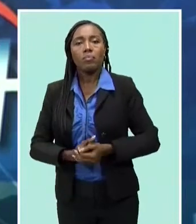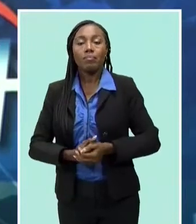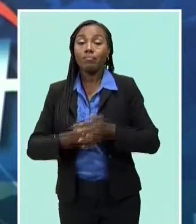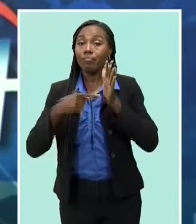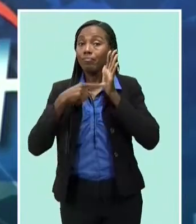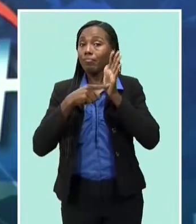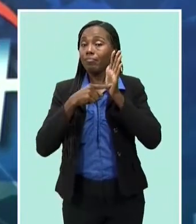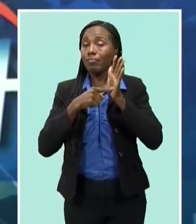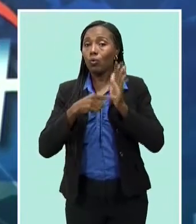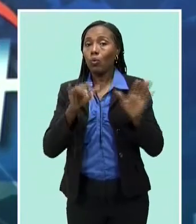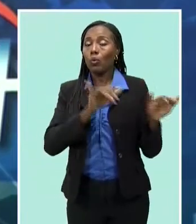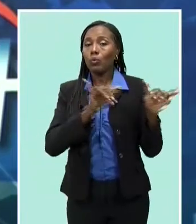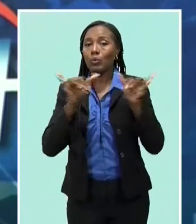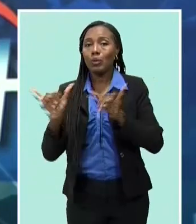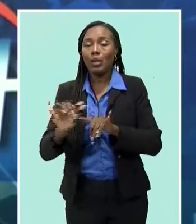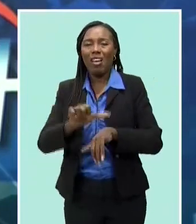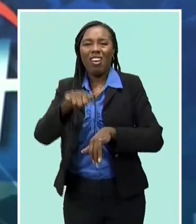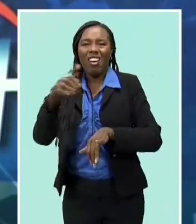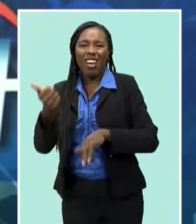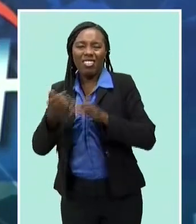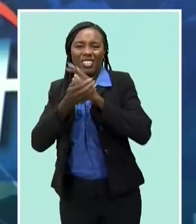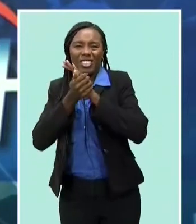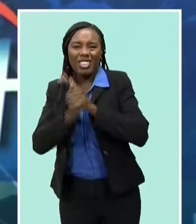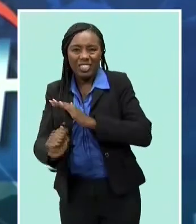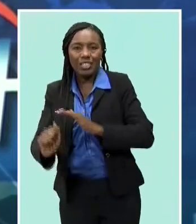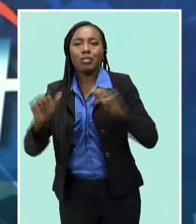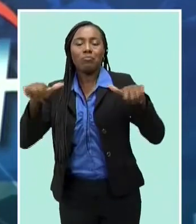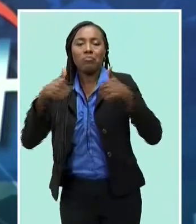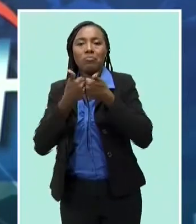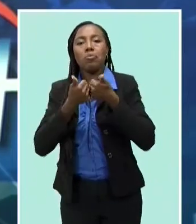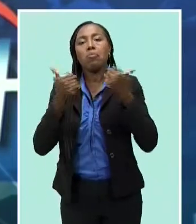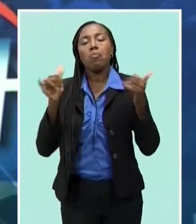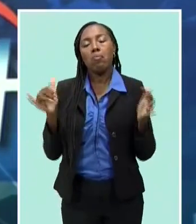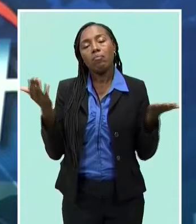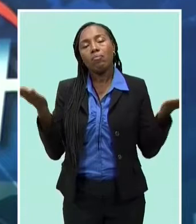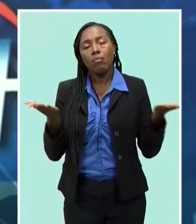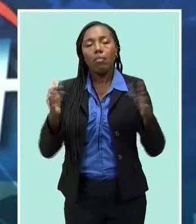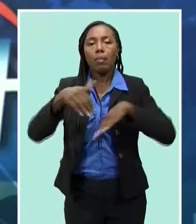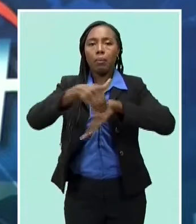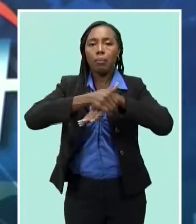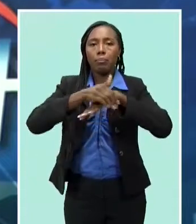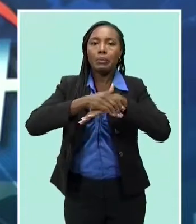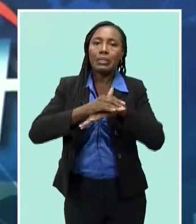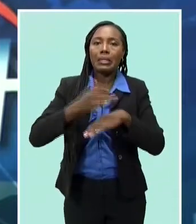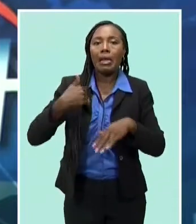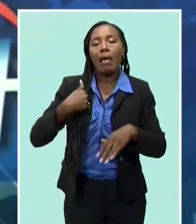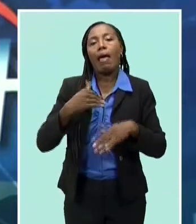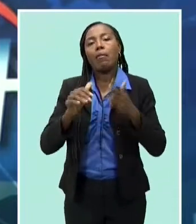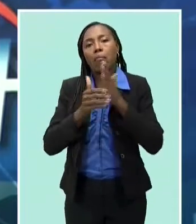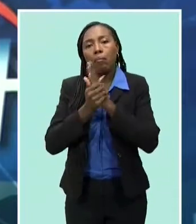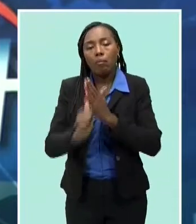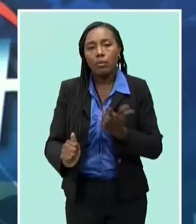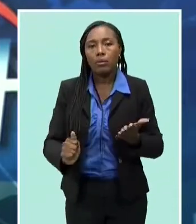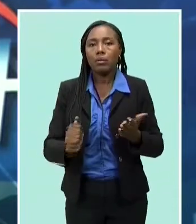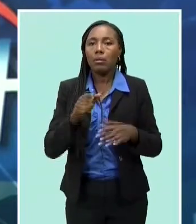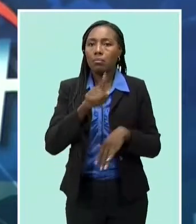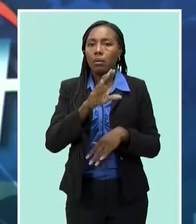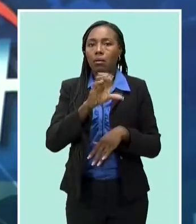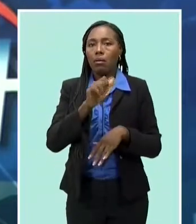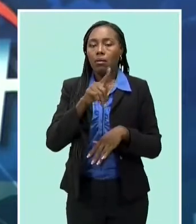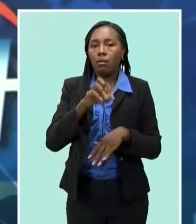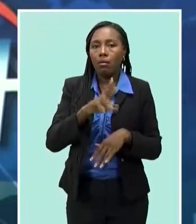Will be similar in structure to other talent competitions like Britain's Got Talent, but coordinator Kamal Clark says